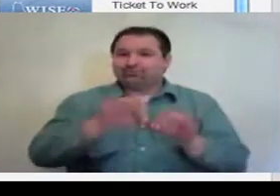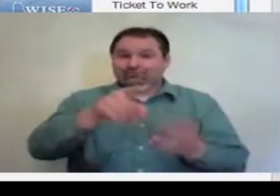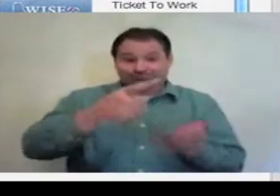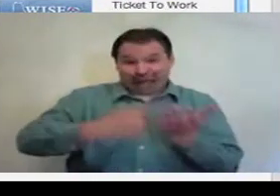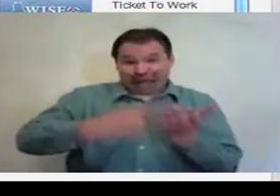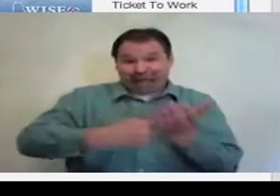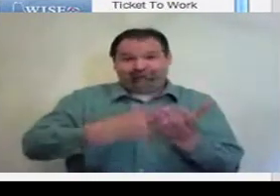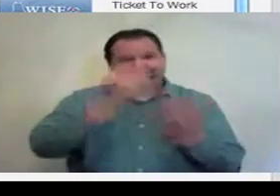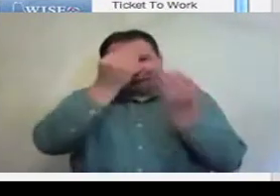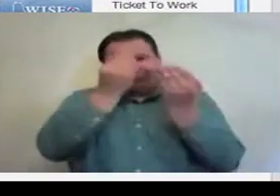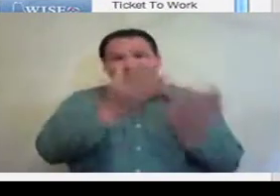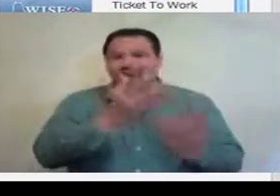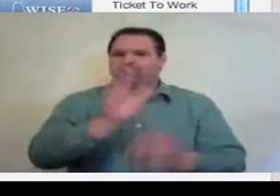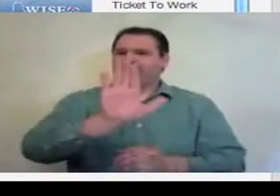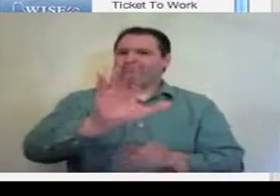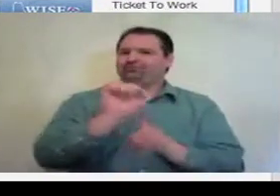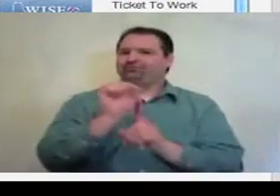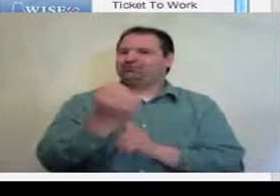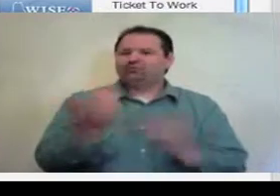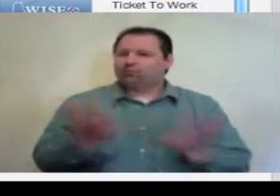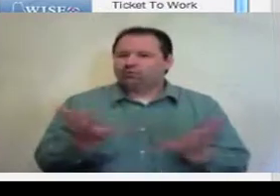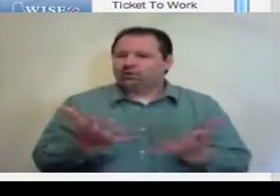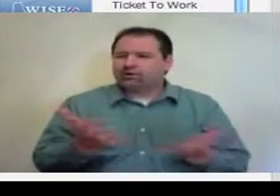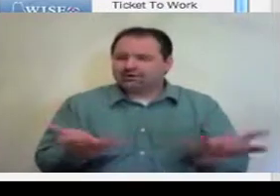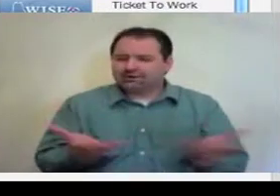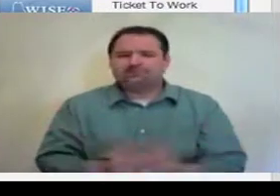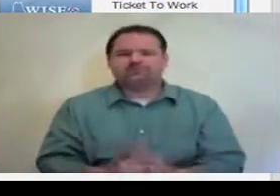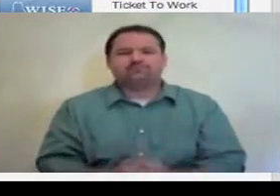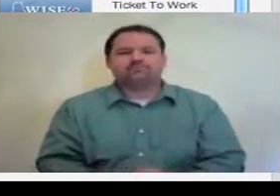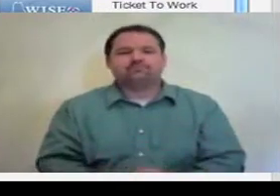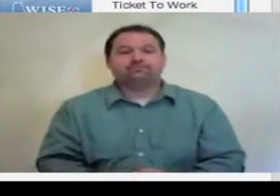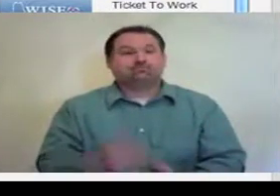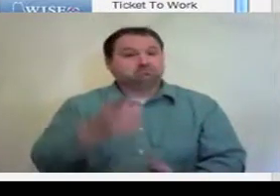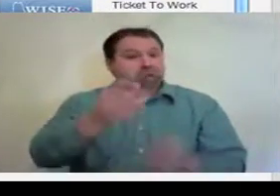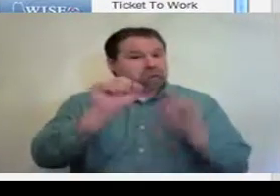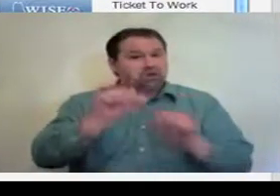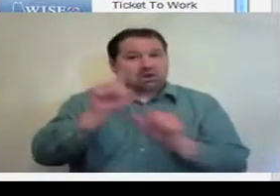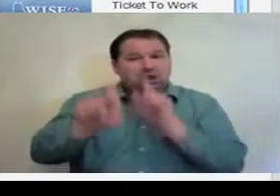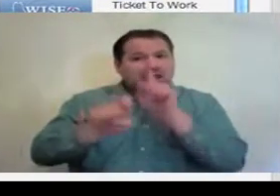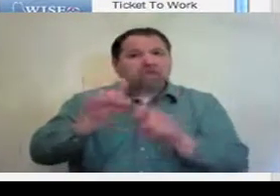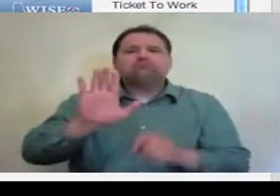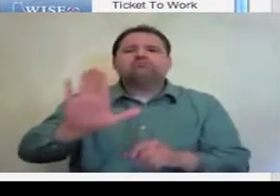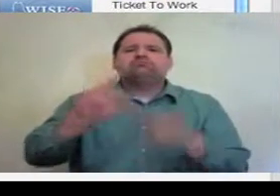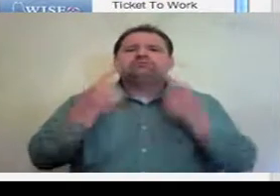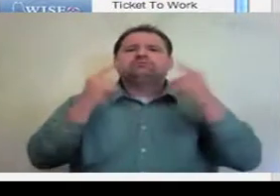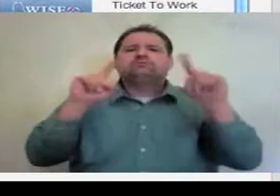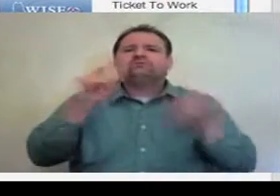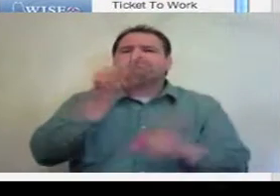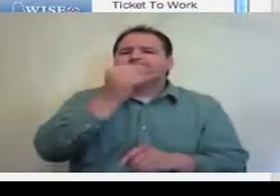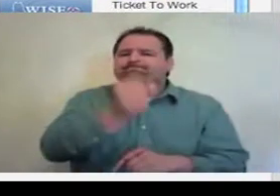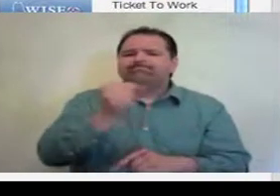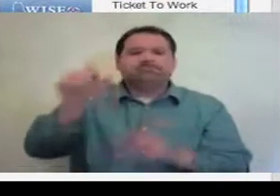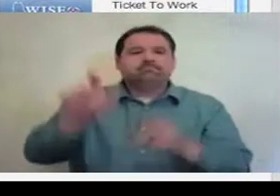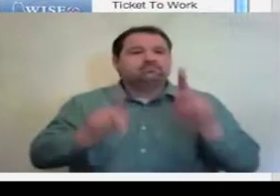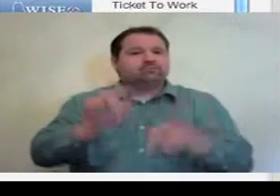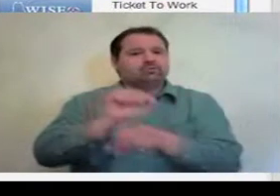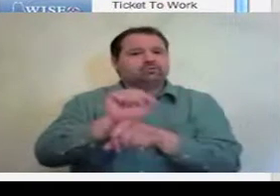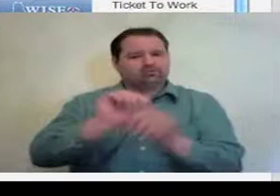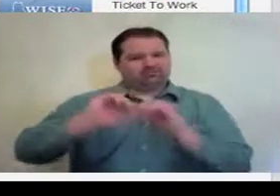areas, so it's important to talk with them and tell them what your situation is. You can ask about their success rate and find